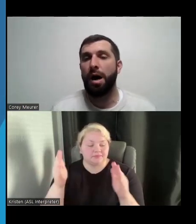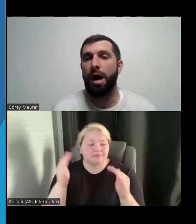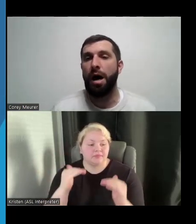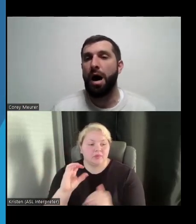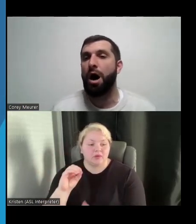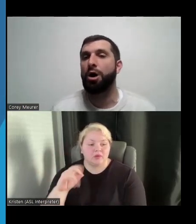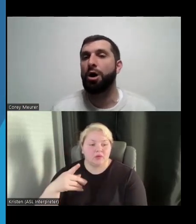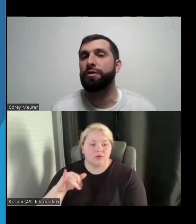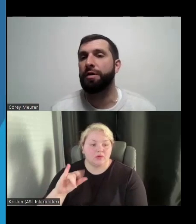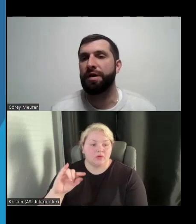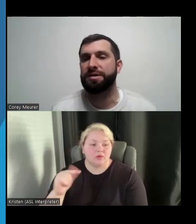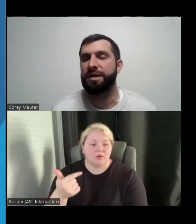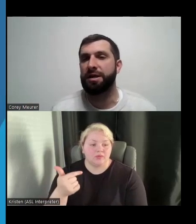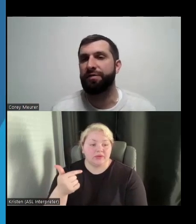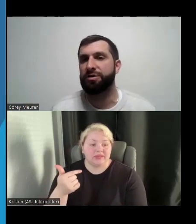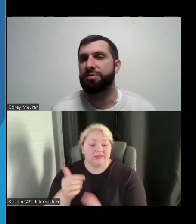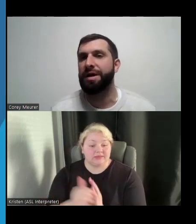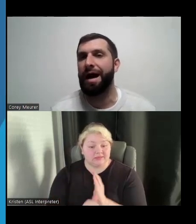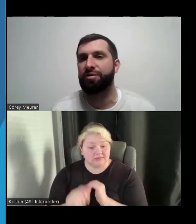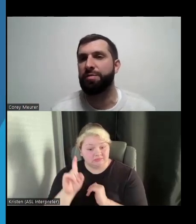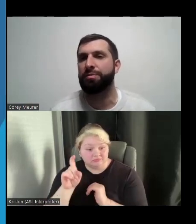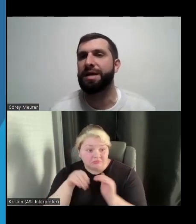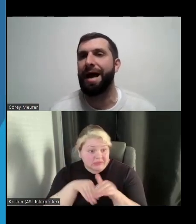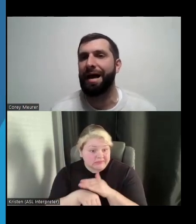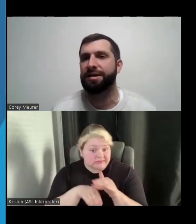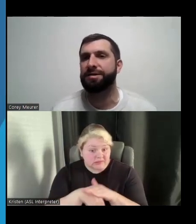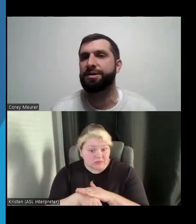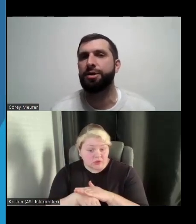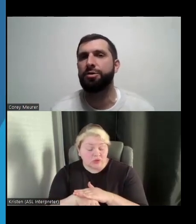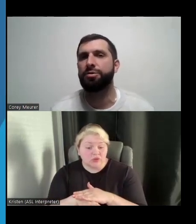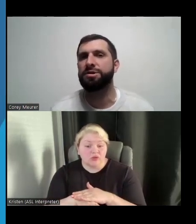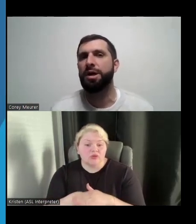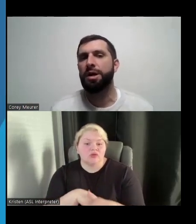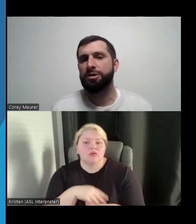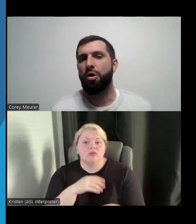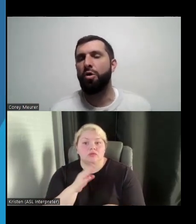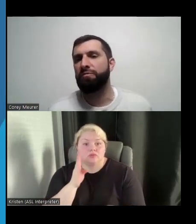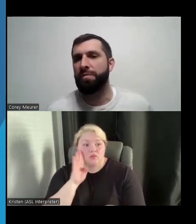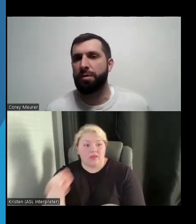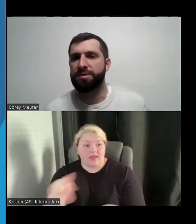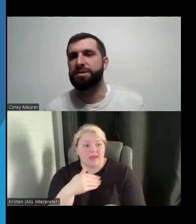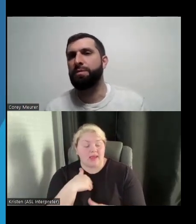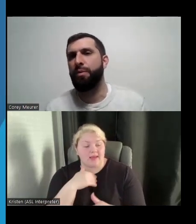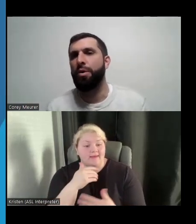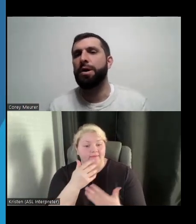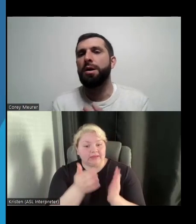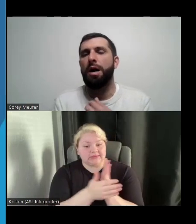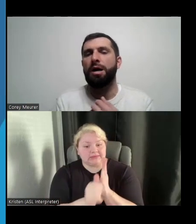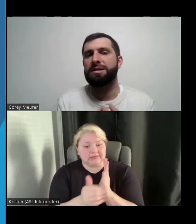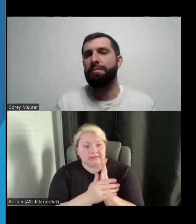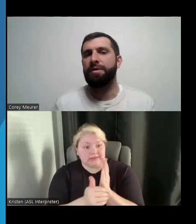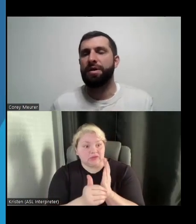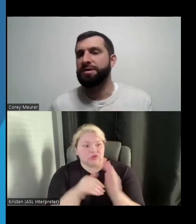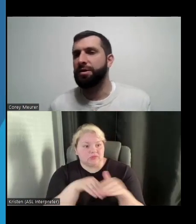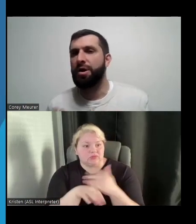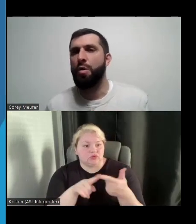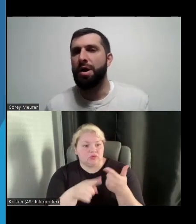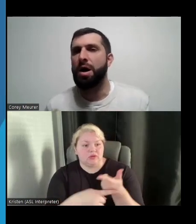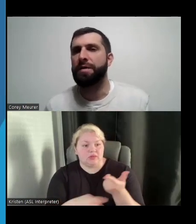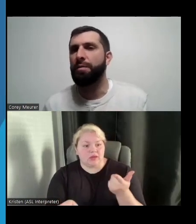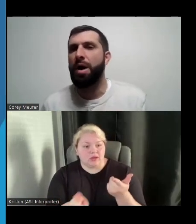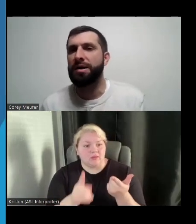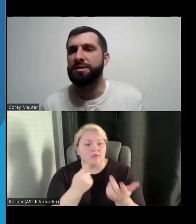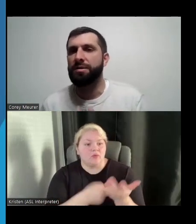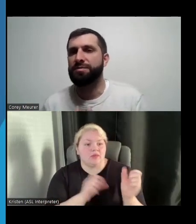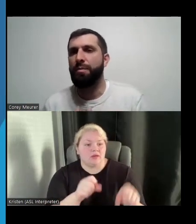accessible. Are there things that individuals have to be able to access to use to hopefully be able to support some of the things that are